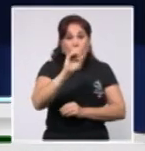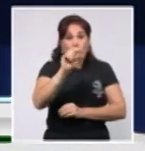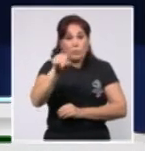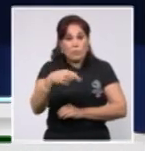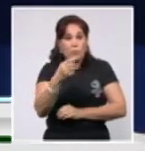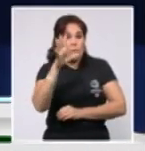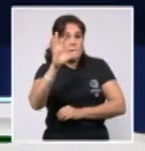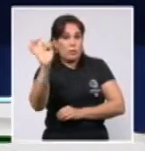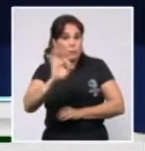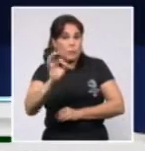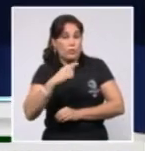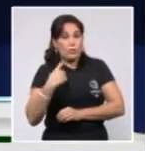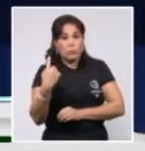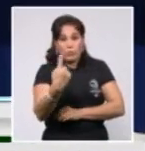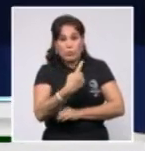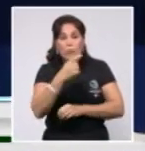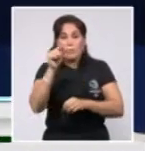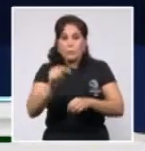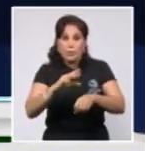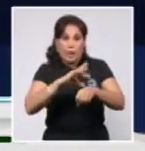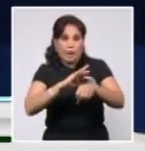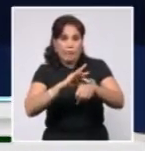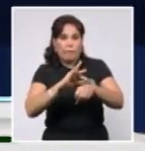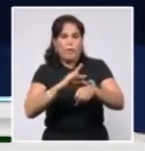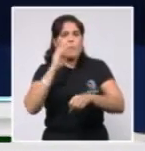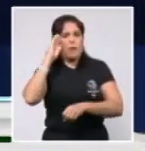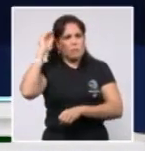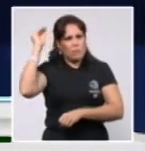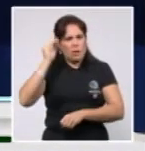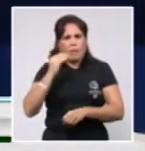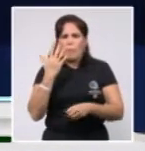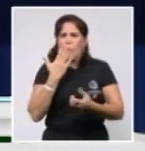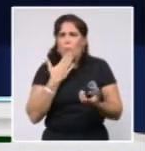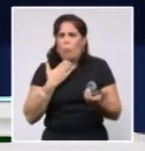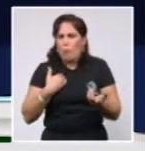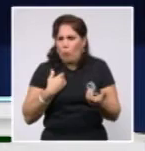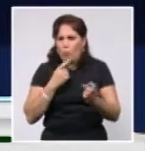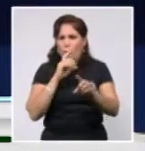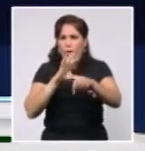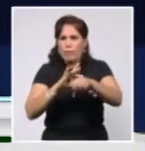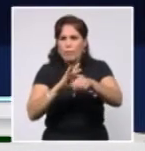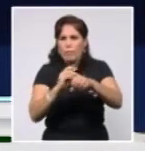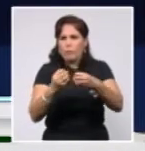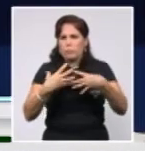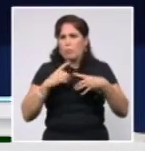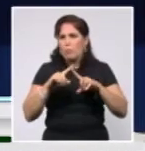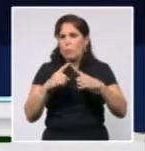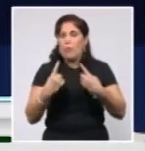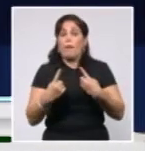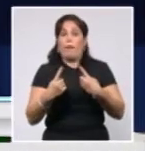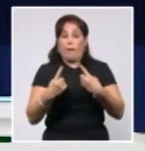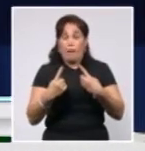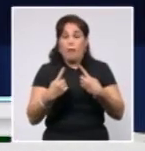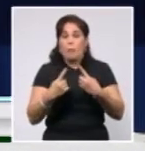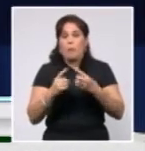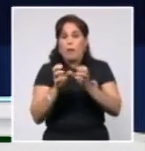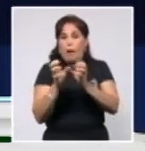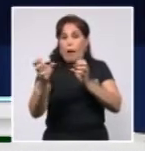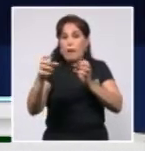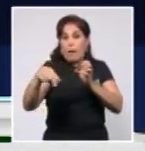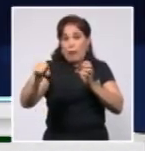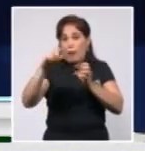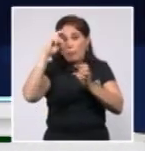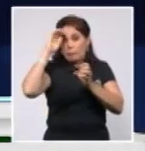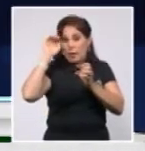of infection. Of the 48 cases diagnosed yesterday, the source of infection linked to